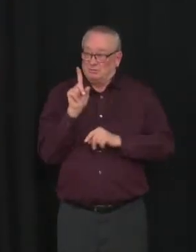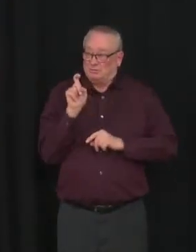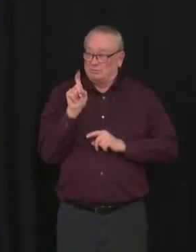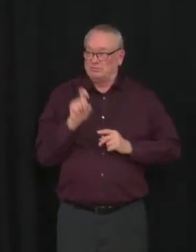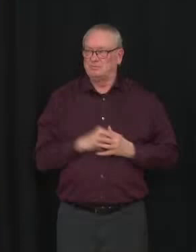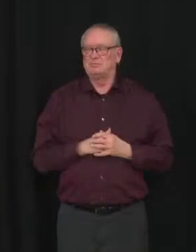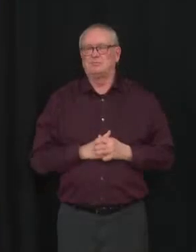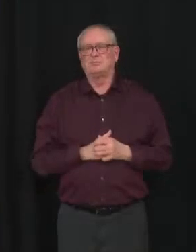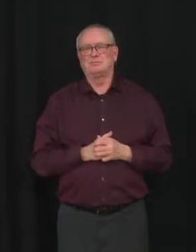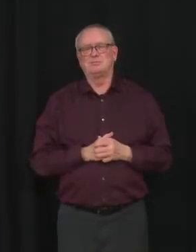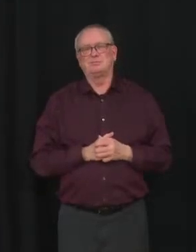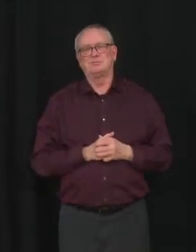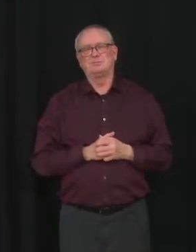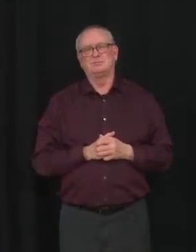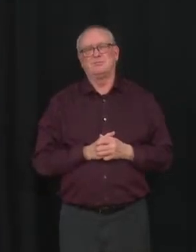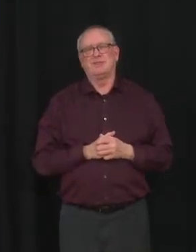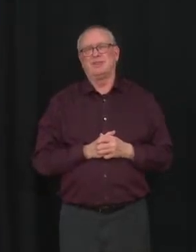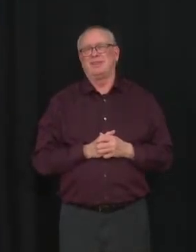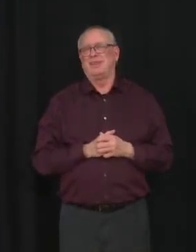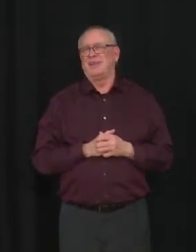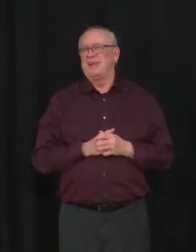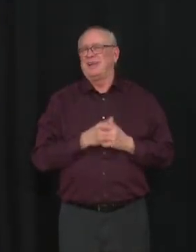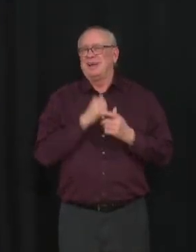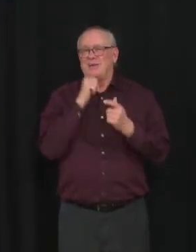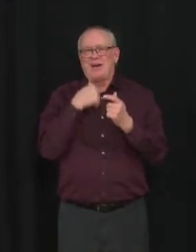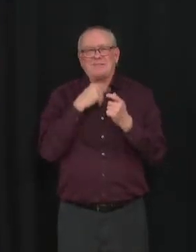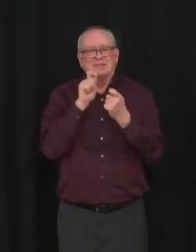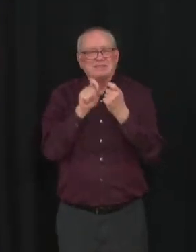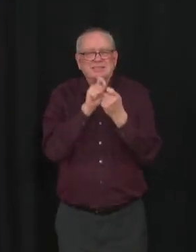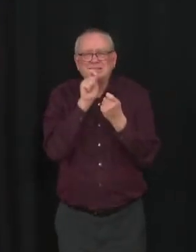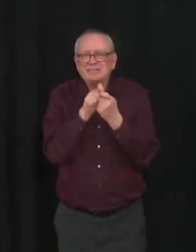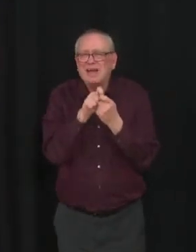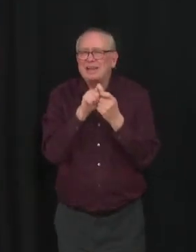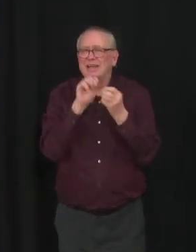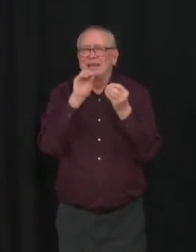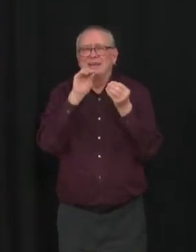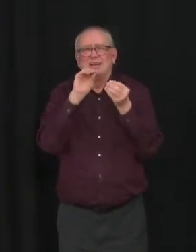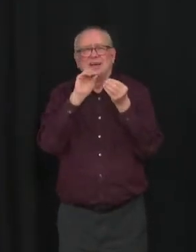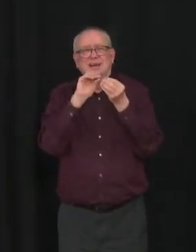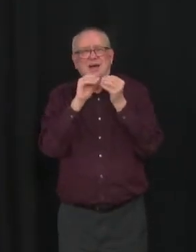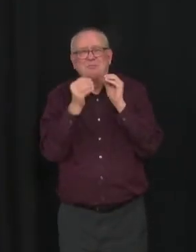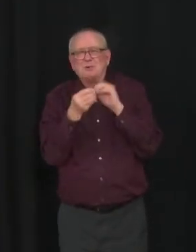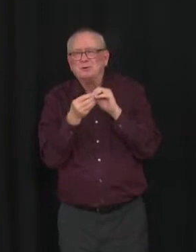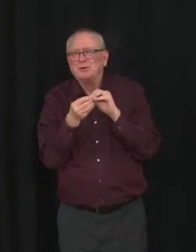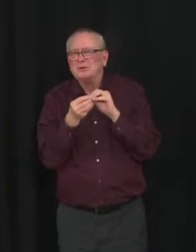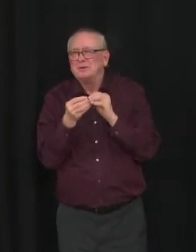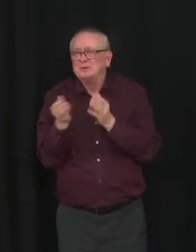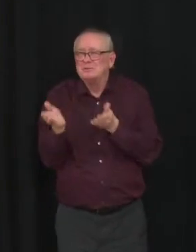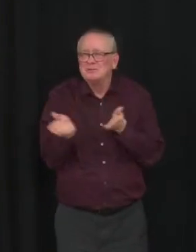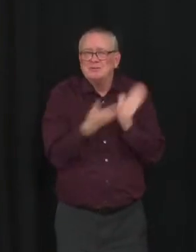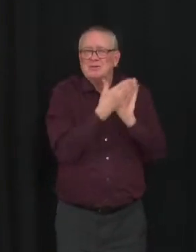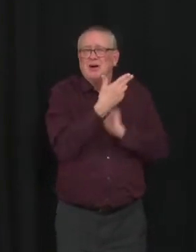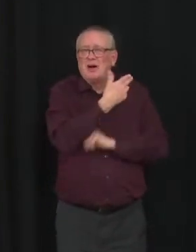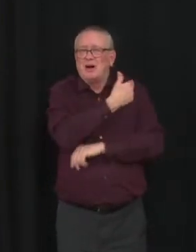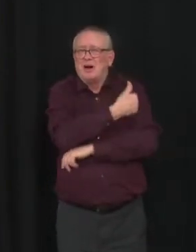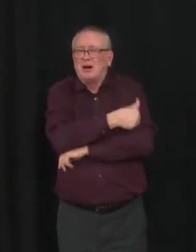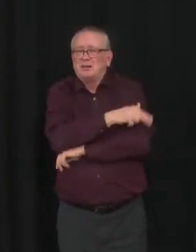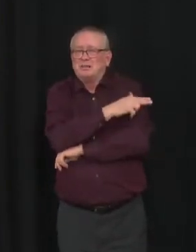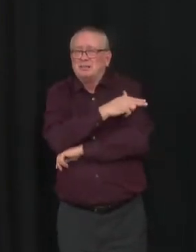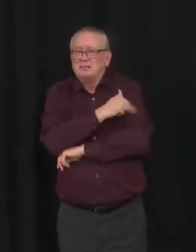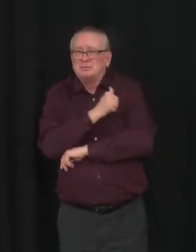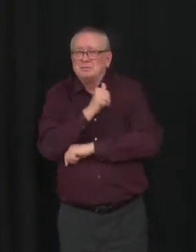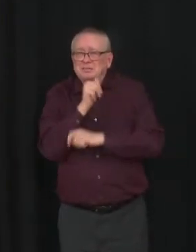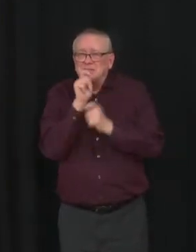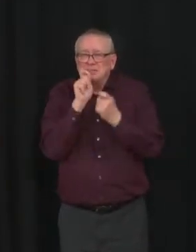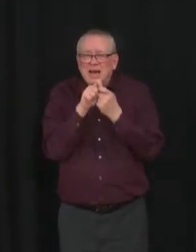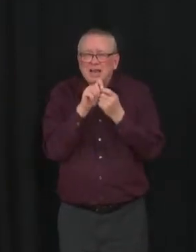I don't have specific data on the number of cases that have ended up needing hospital care. What I would reiterate,